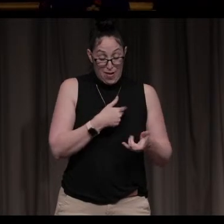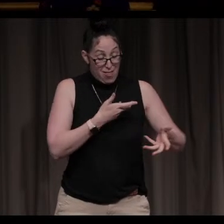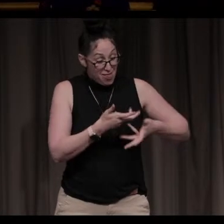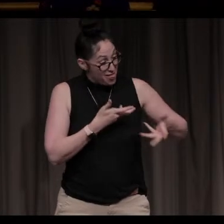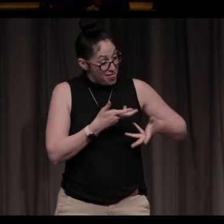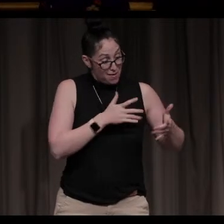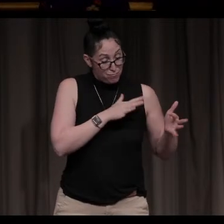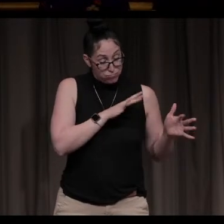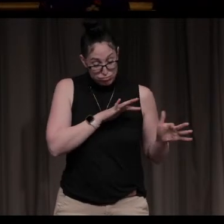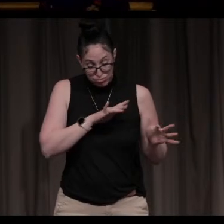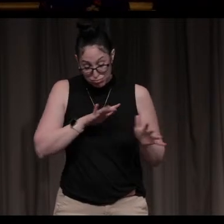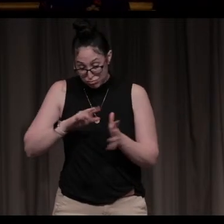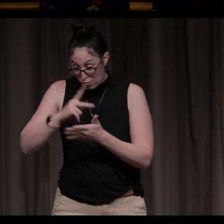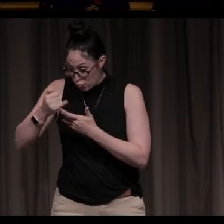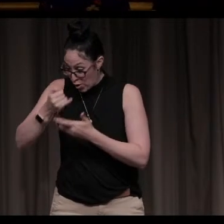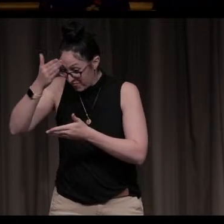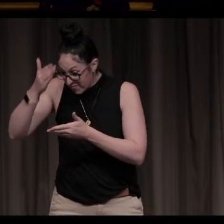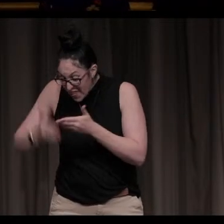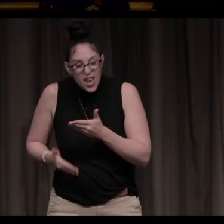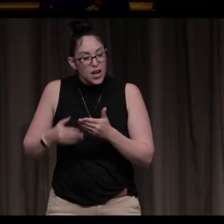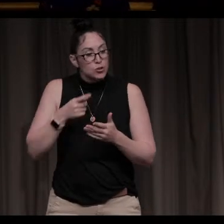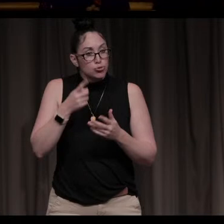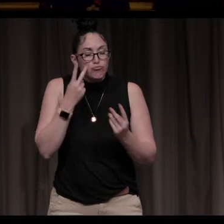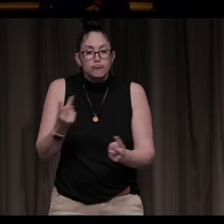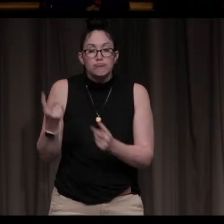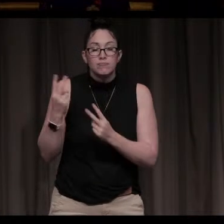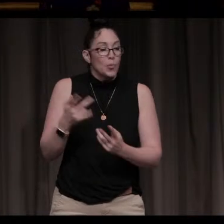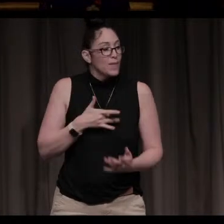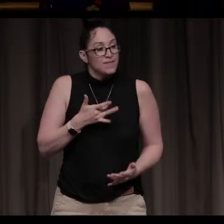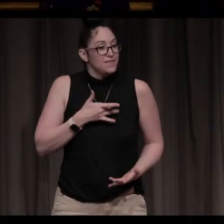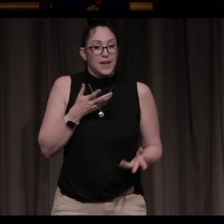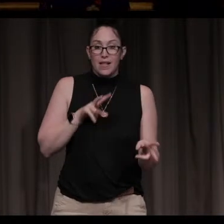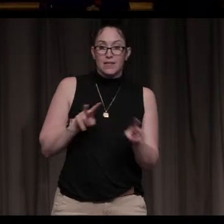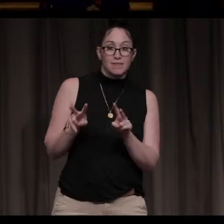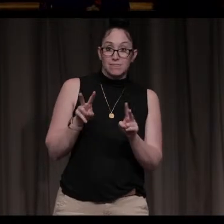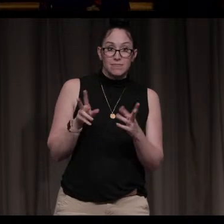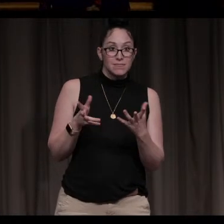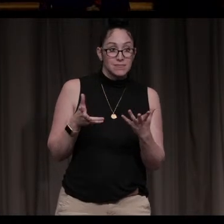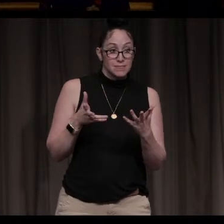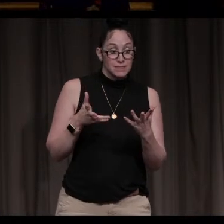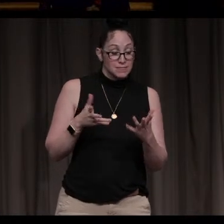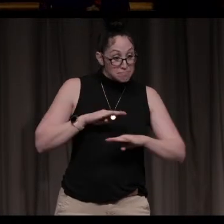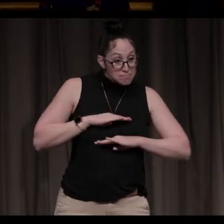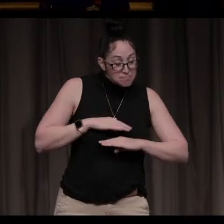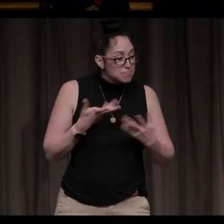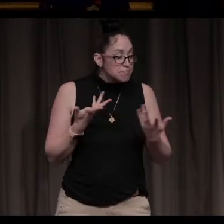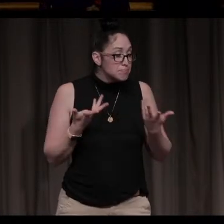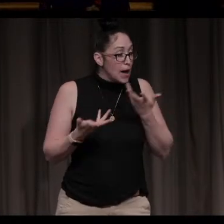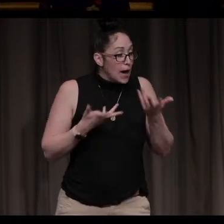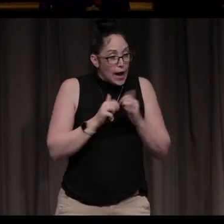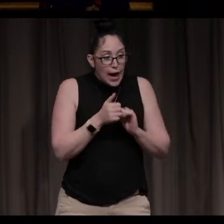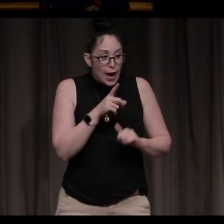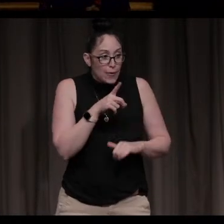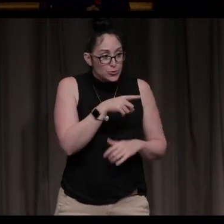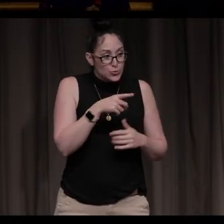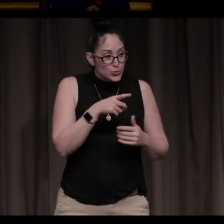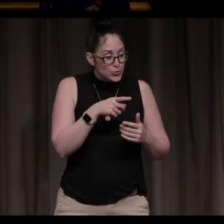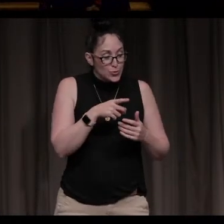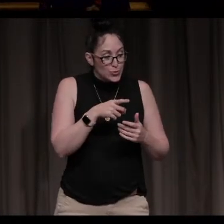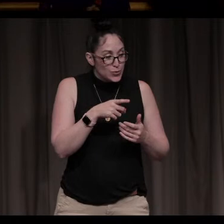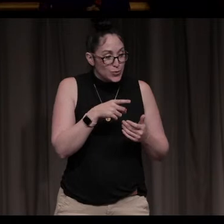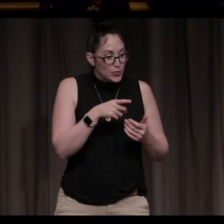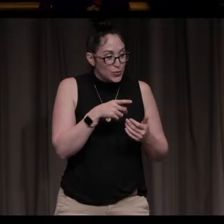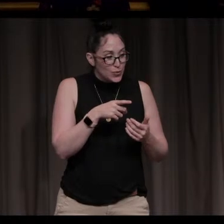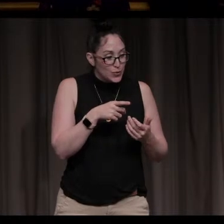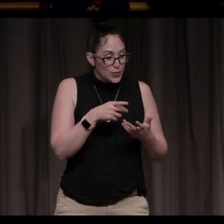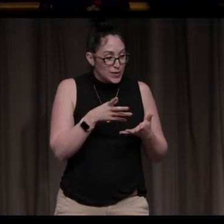new to you, applying the patchwork in a whole different context. So how did you navigate towards this